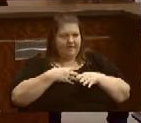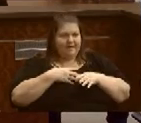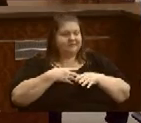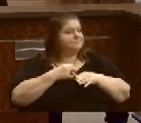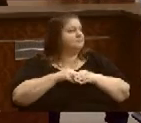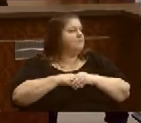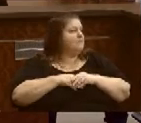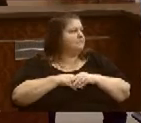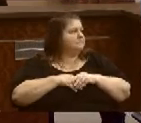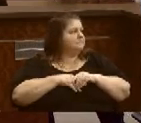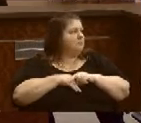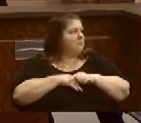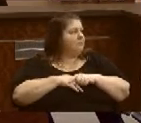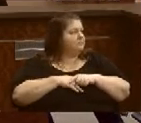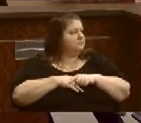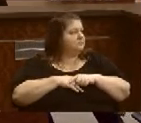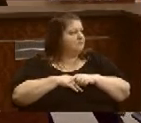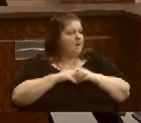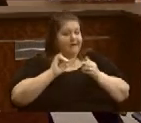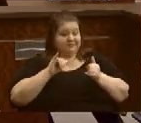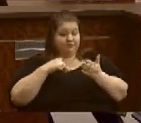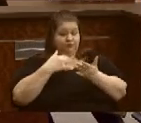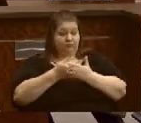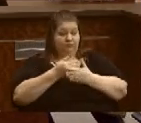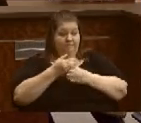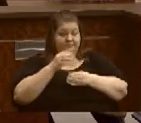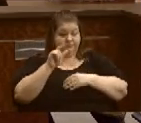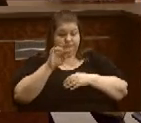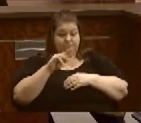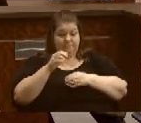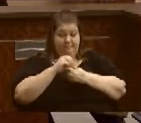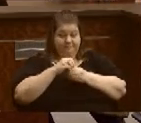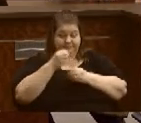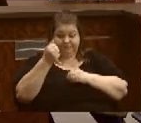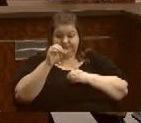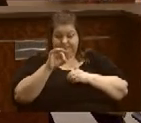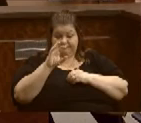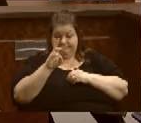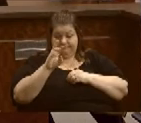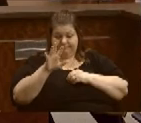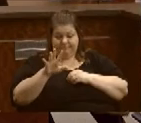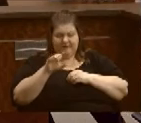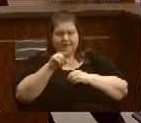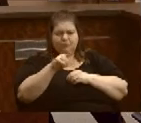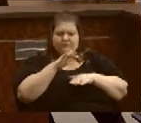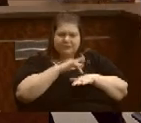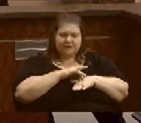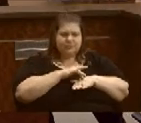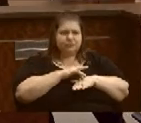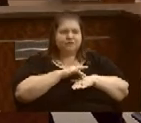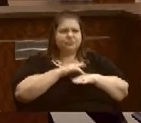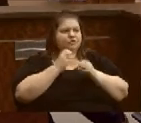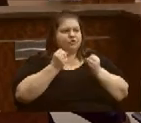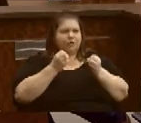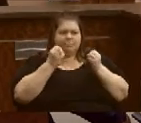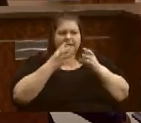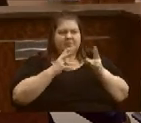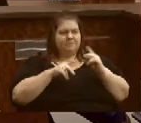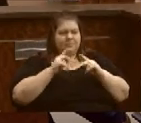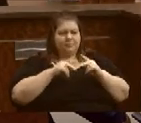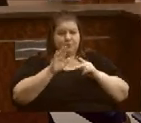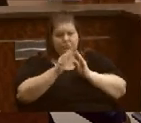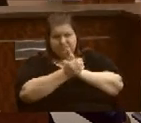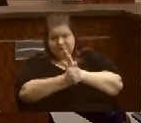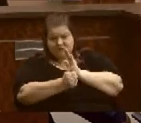Now, since coming to Laurel in 1965, you have touched the hearts of so many citizens by both your skill as a